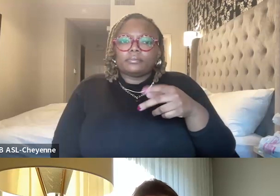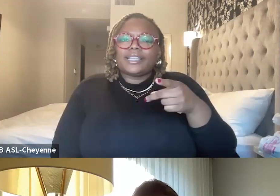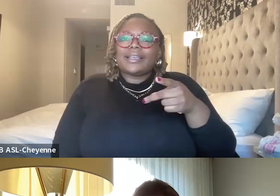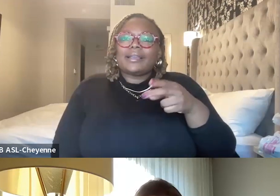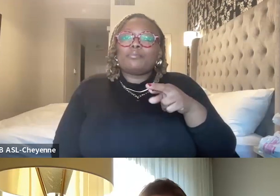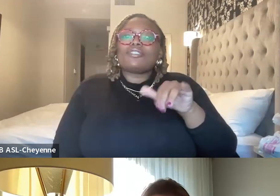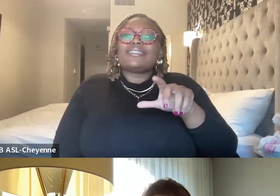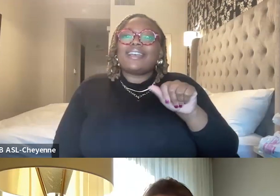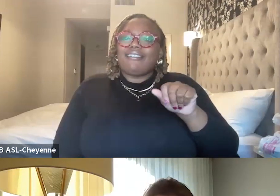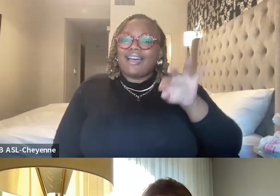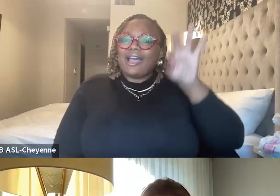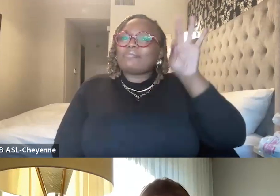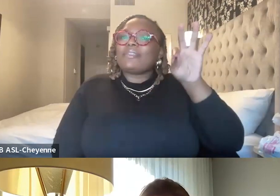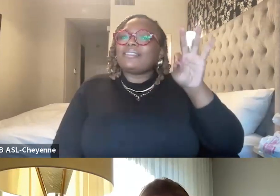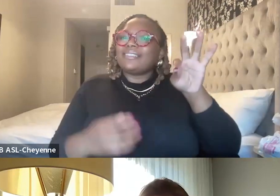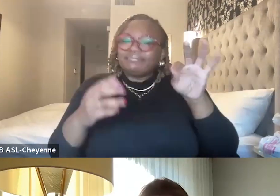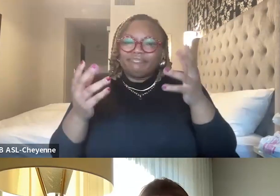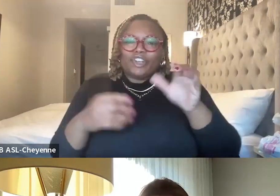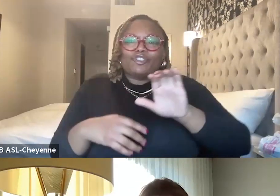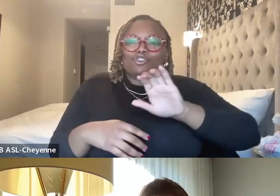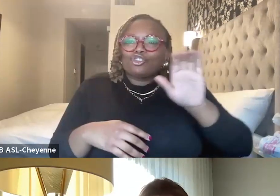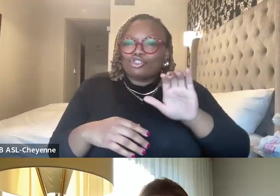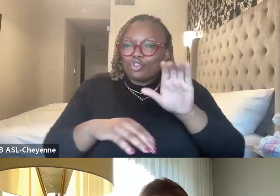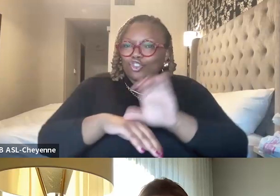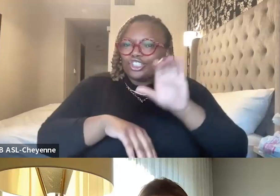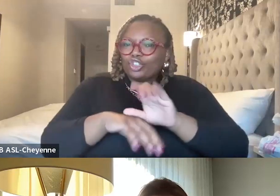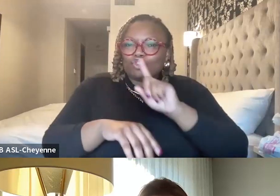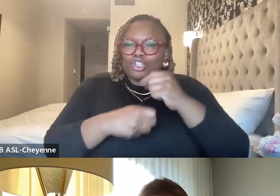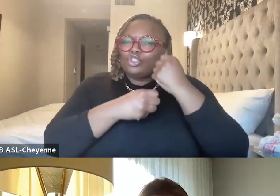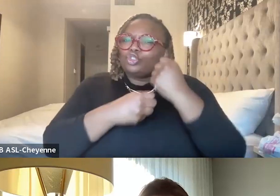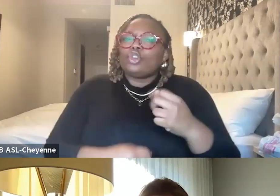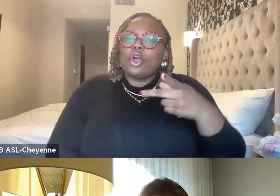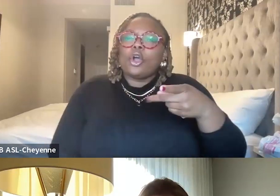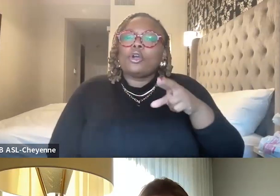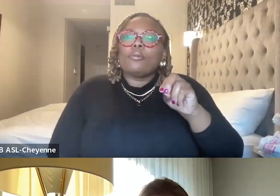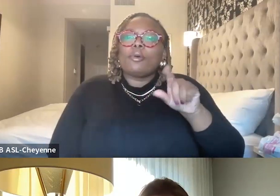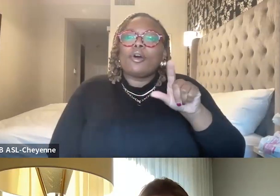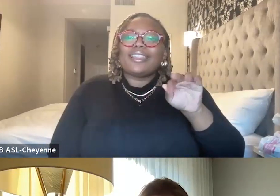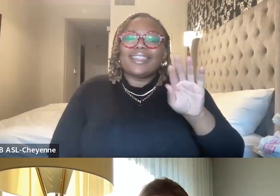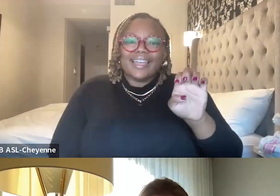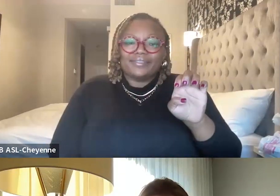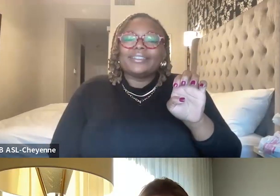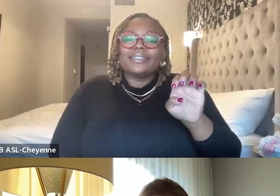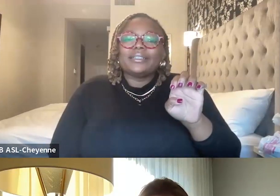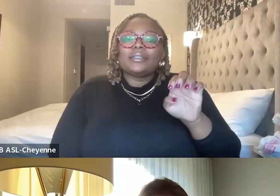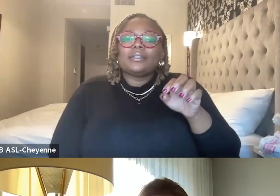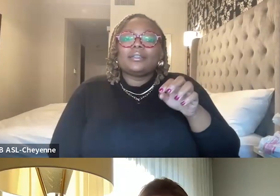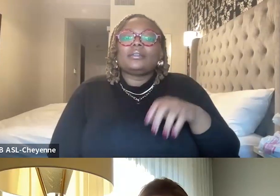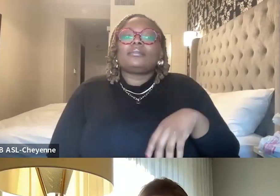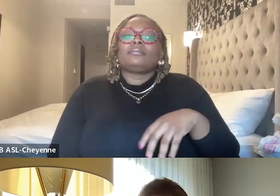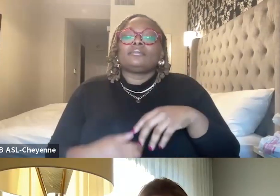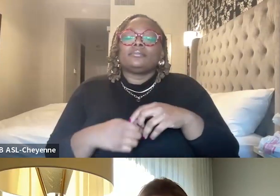conservative church. They are really, really pro-life. And his grandfather, and Priscilla is an